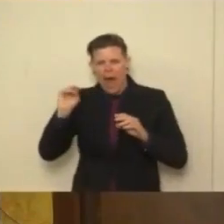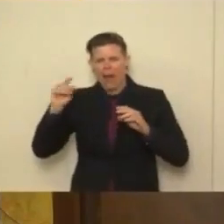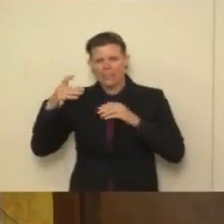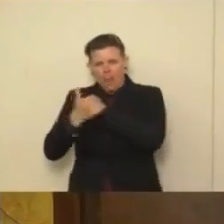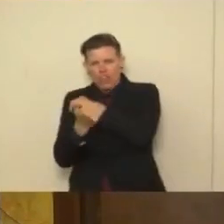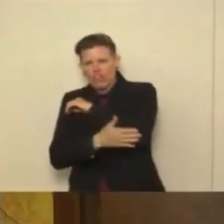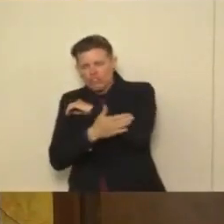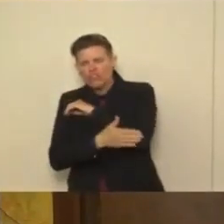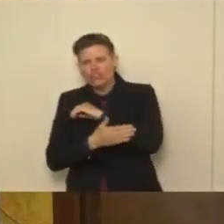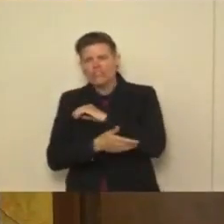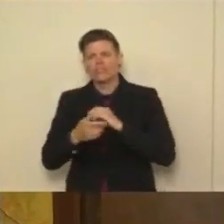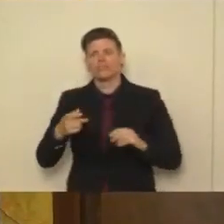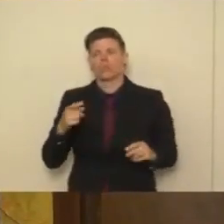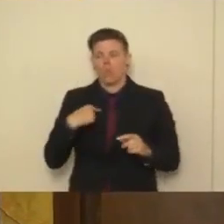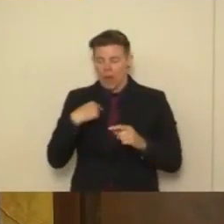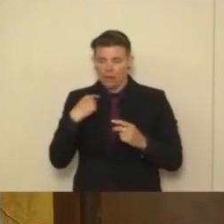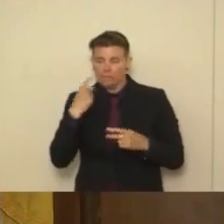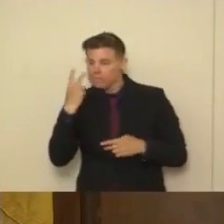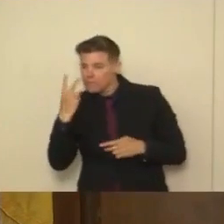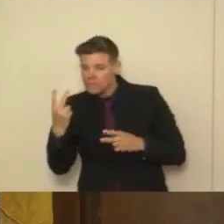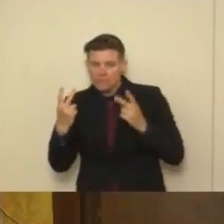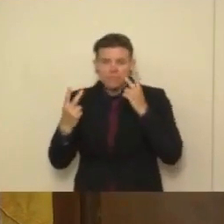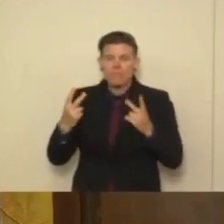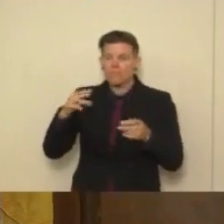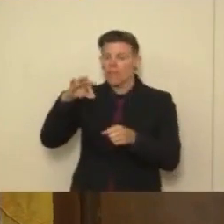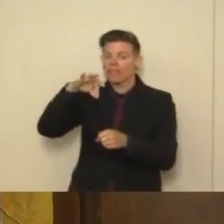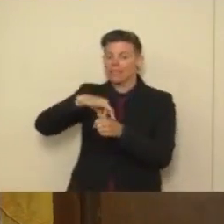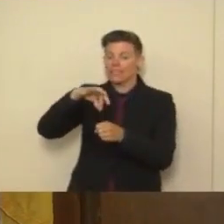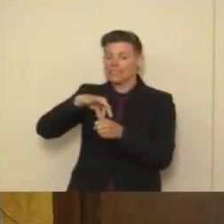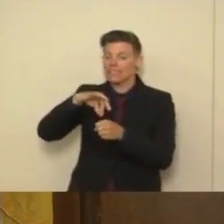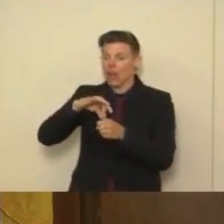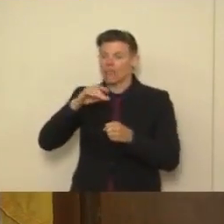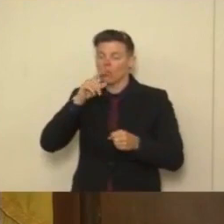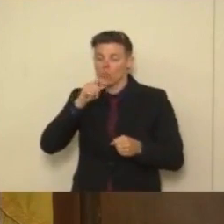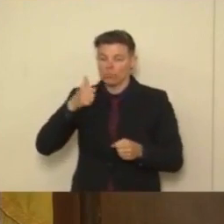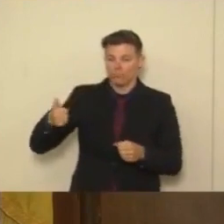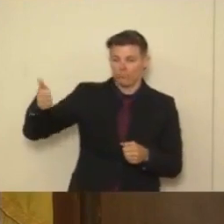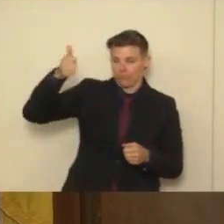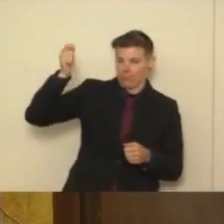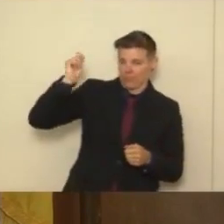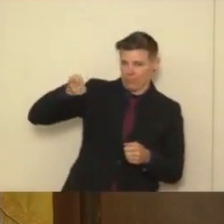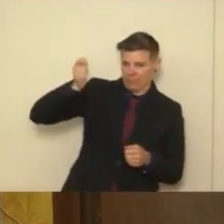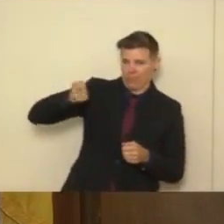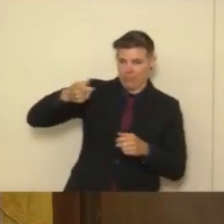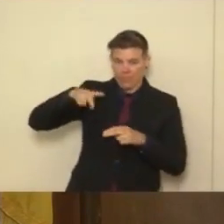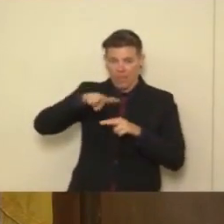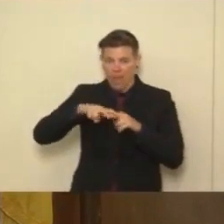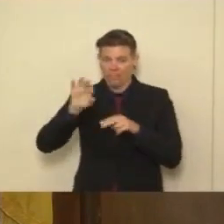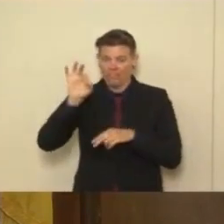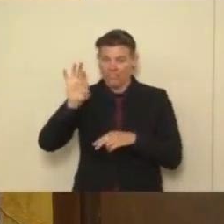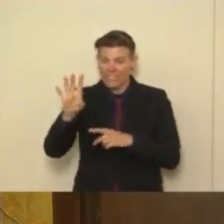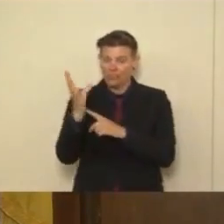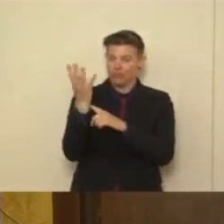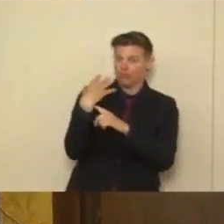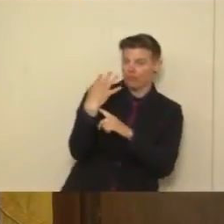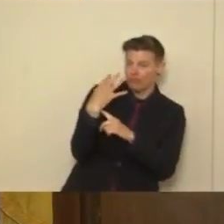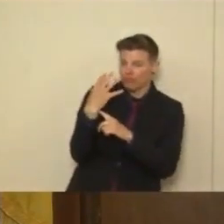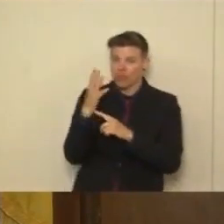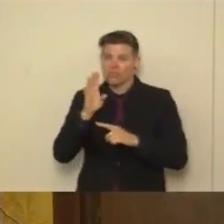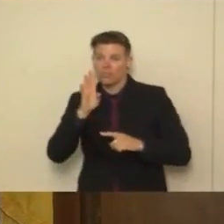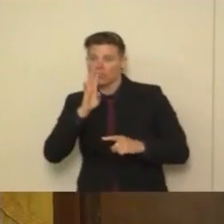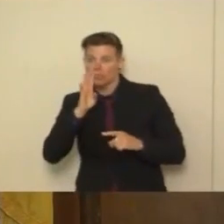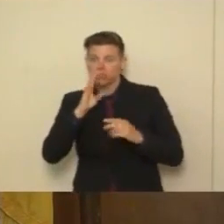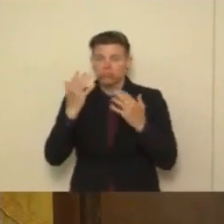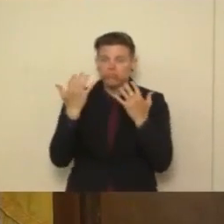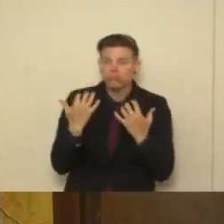When I see elected officials in an event on Facebook, speaking to a group